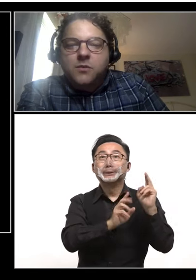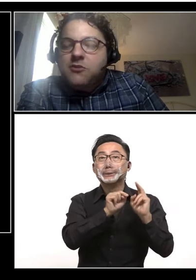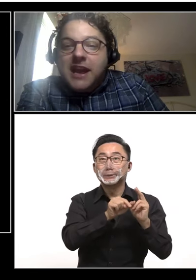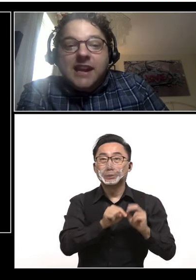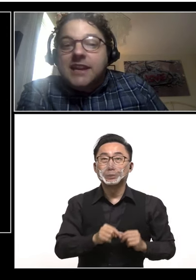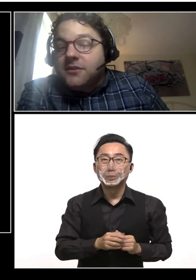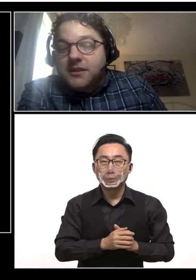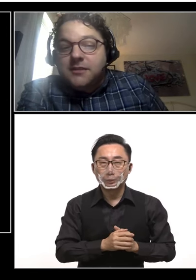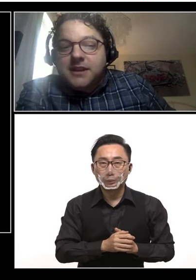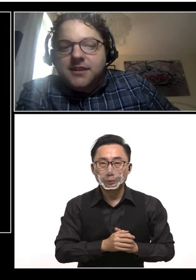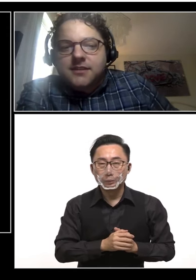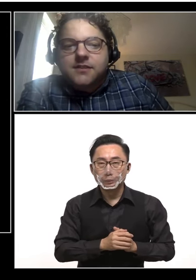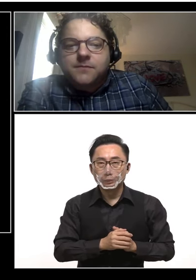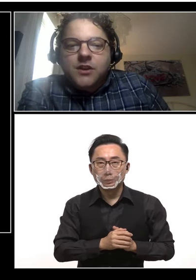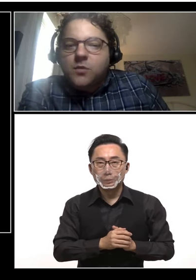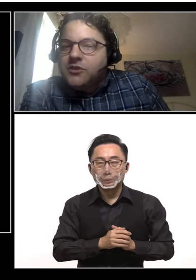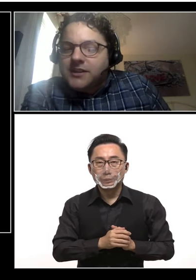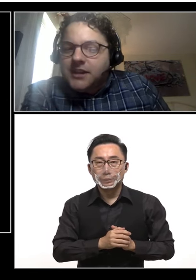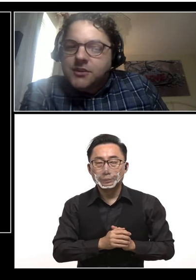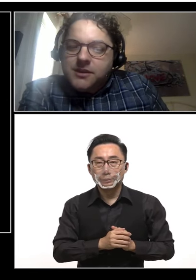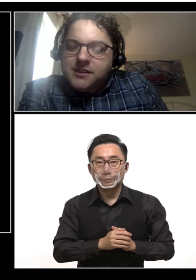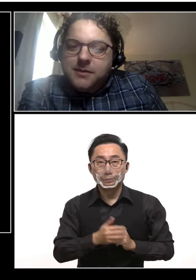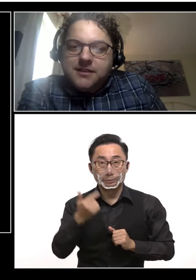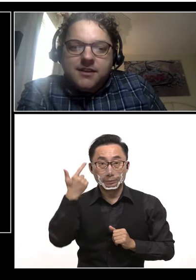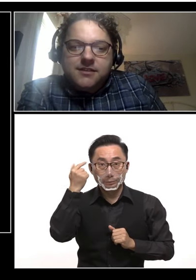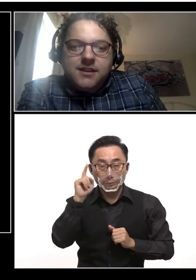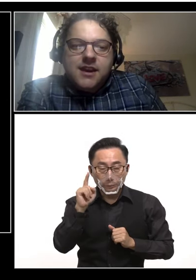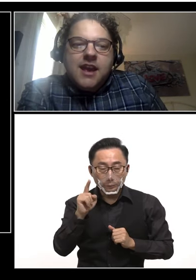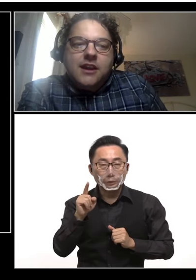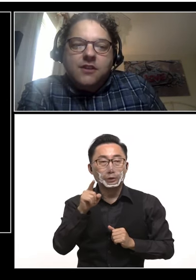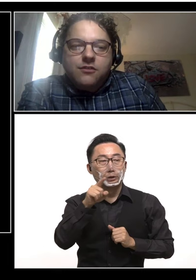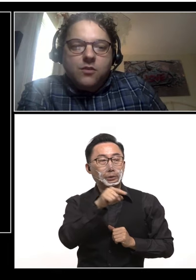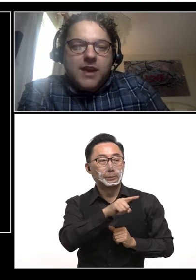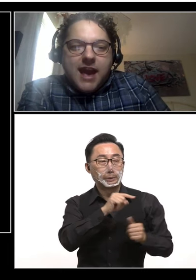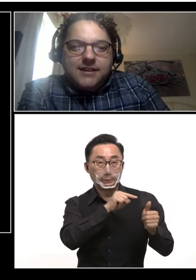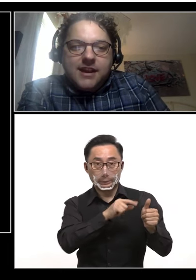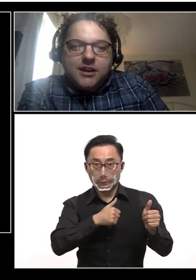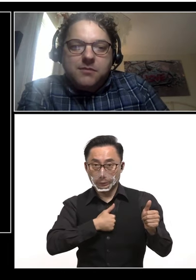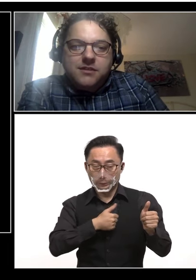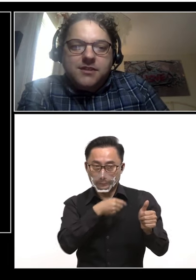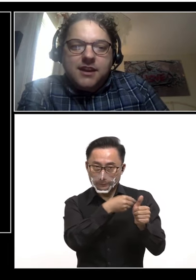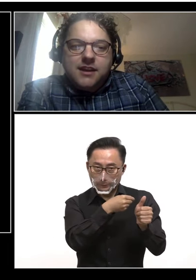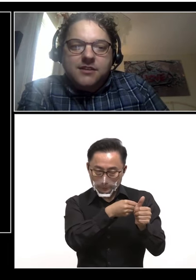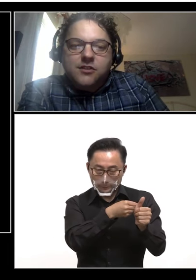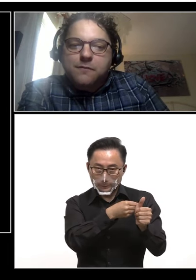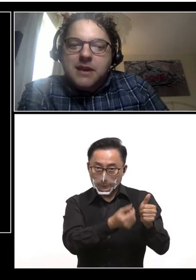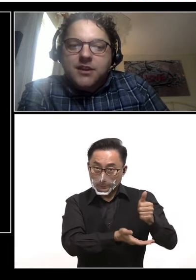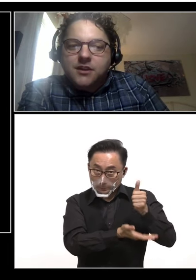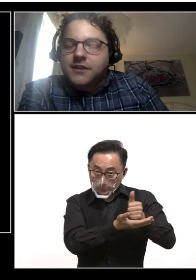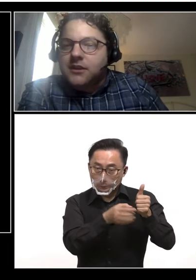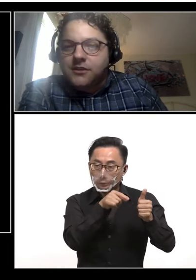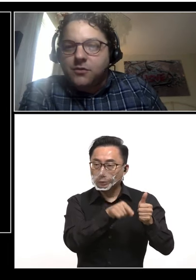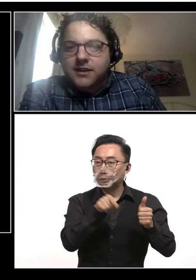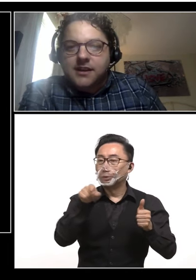So we create leaders with disabilities. We train teachers with disabilities, and overall we act in our community as a sort of beacon